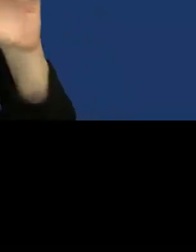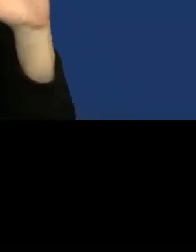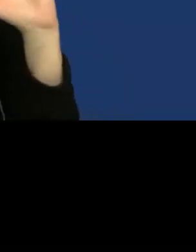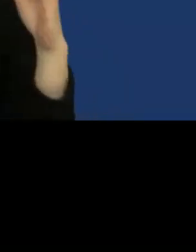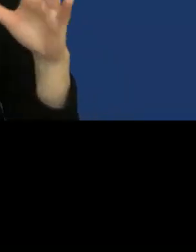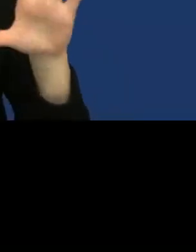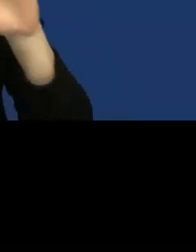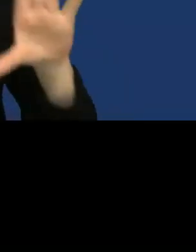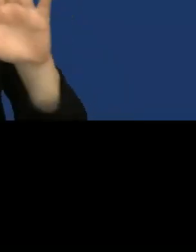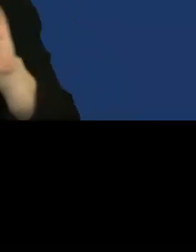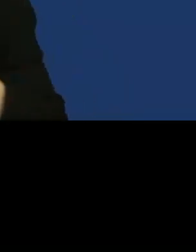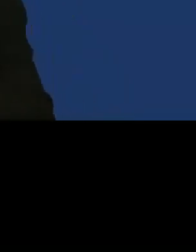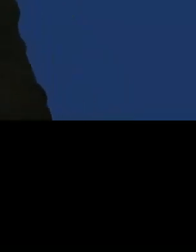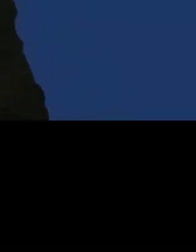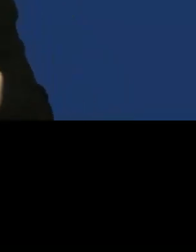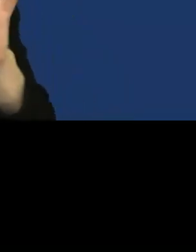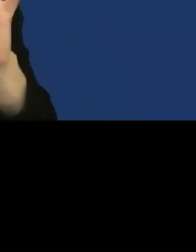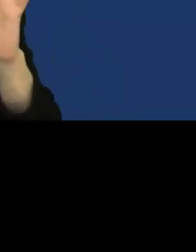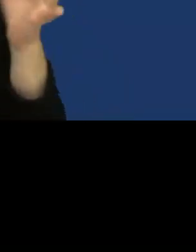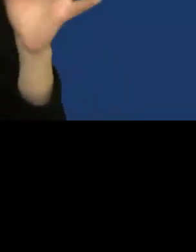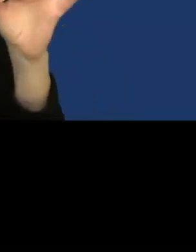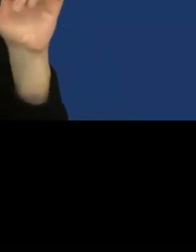I think this depends.